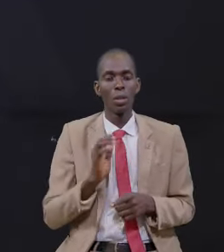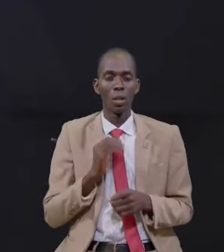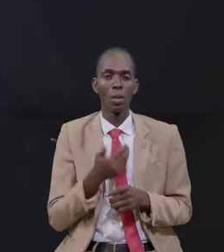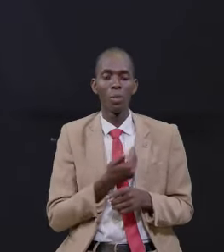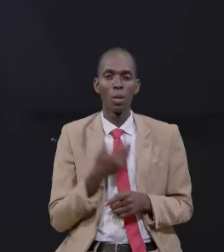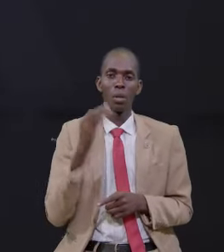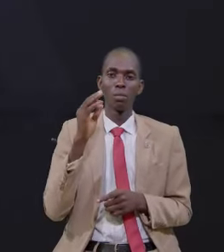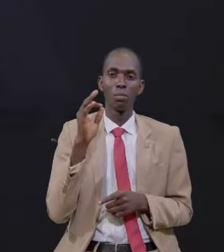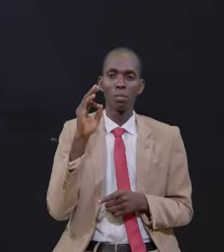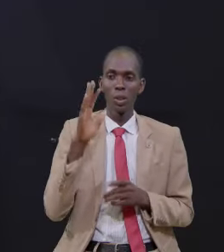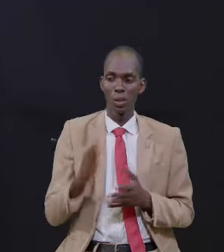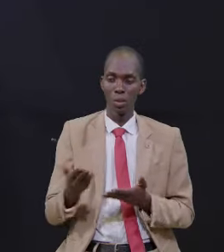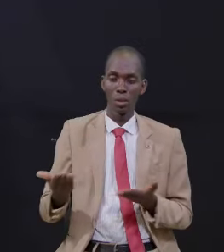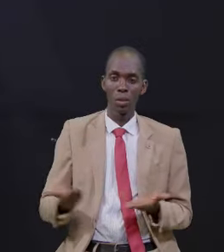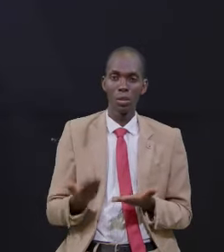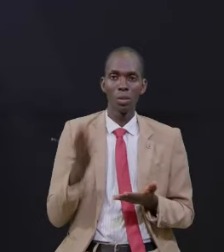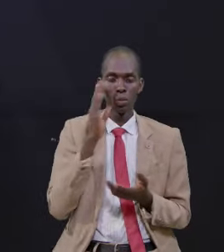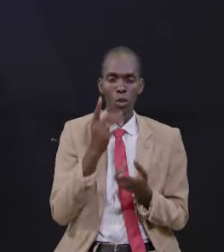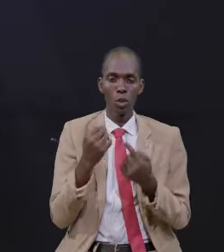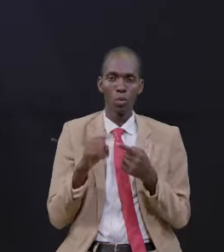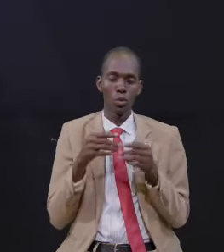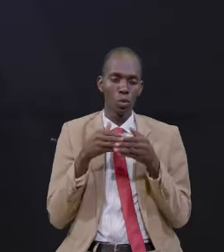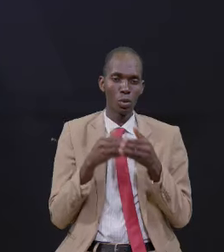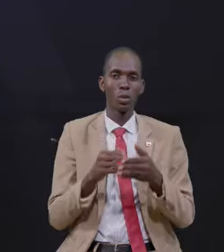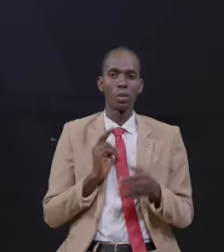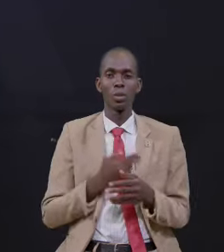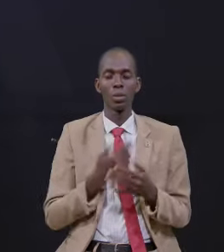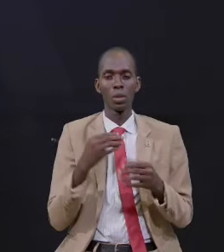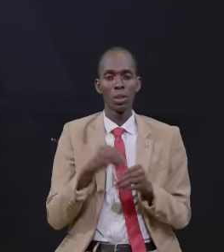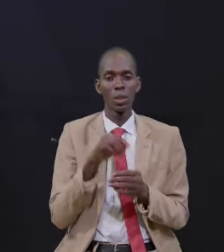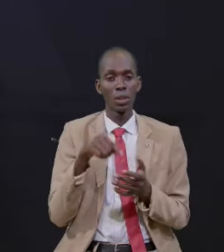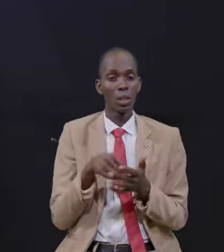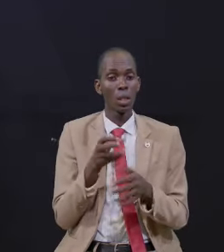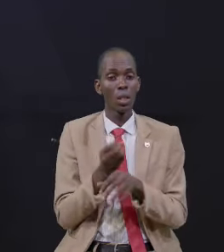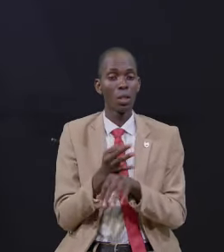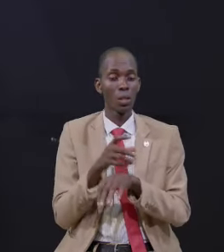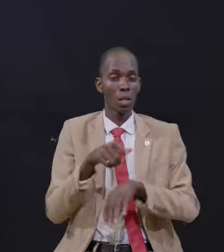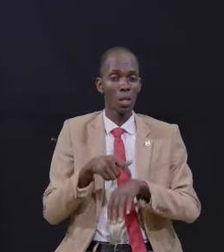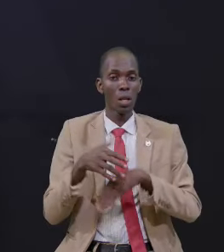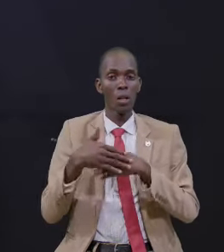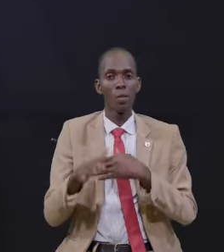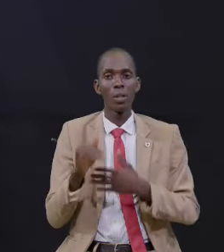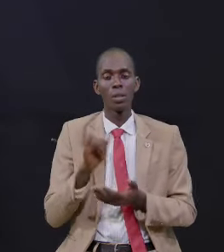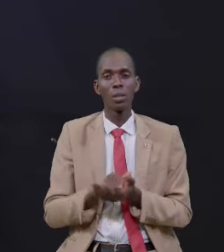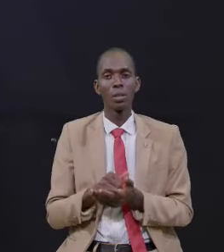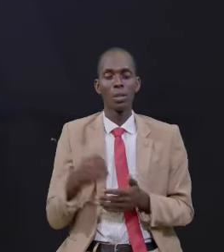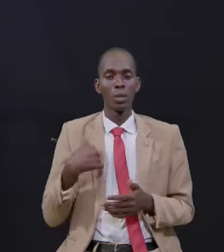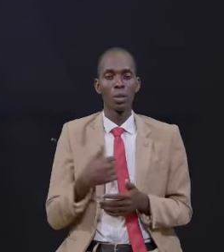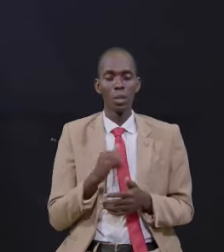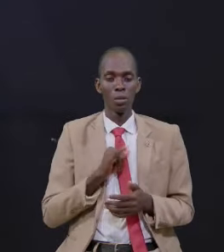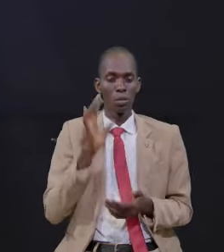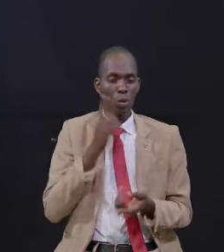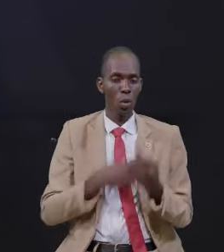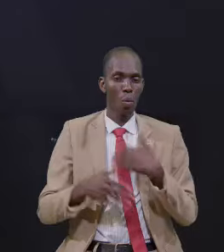in this counseling time. After that, we'll come back and you're going to have all